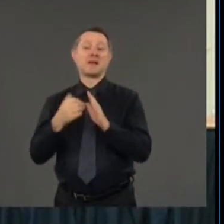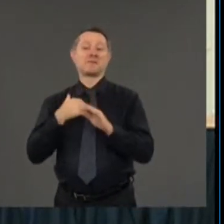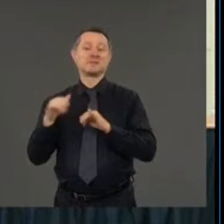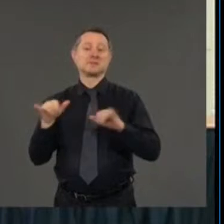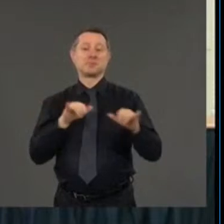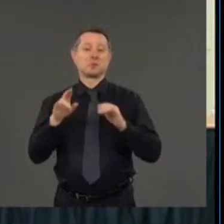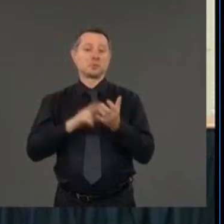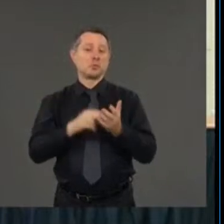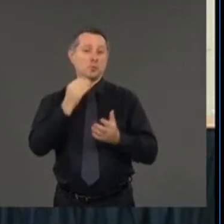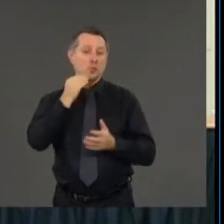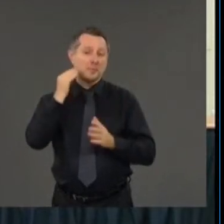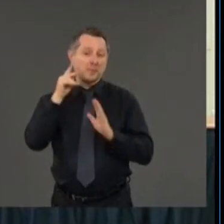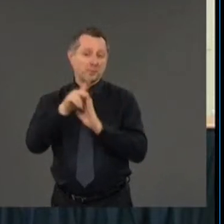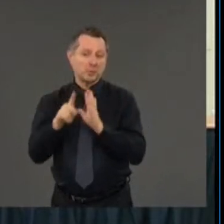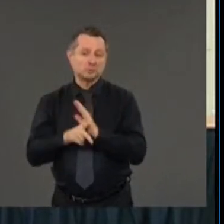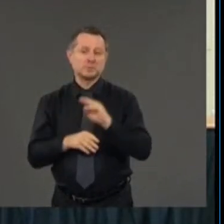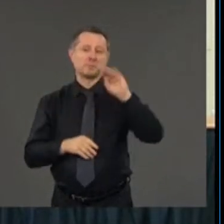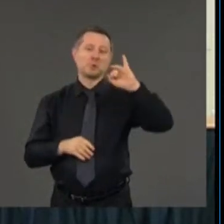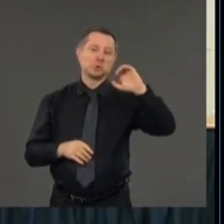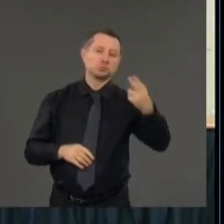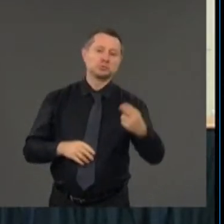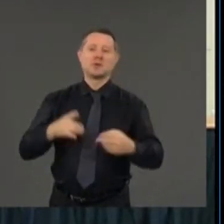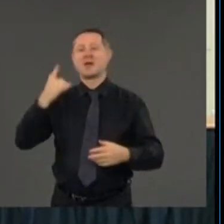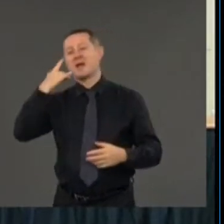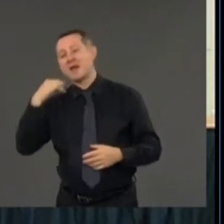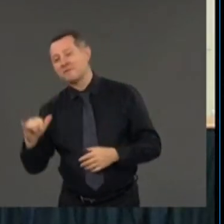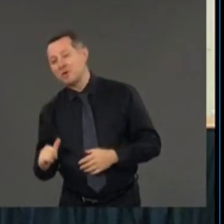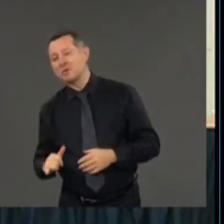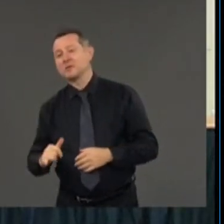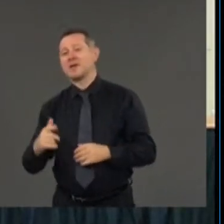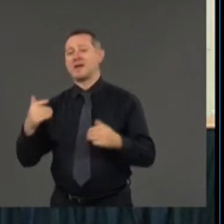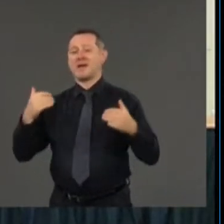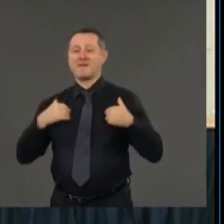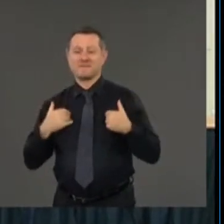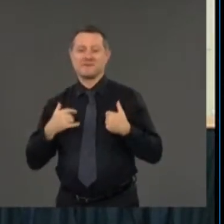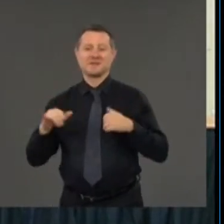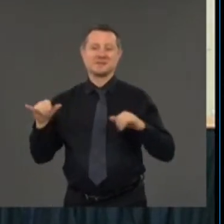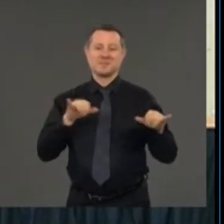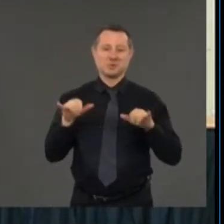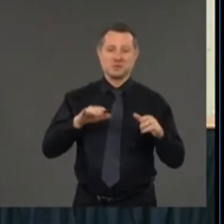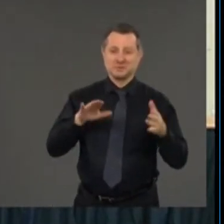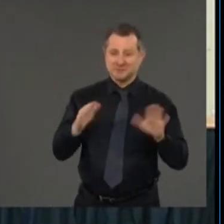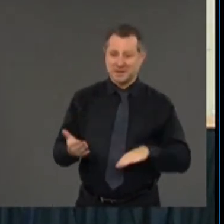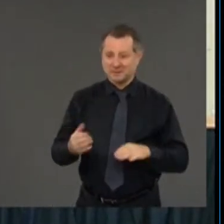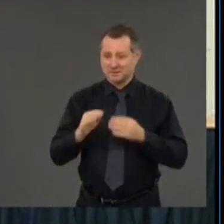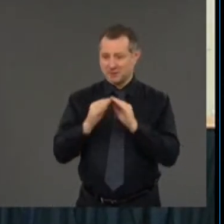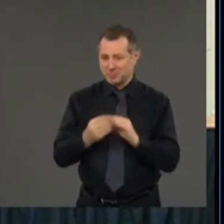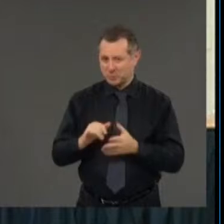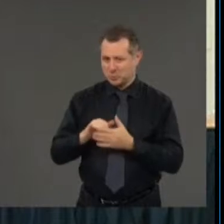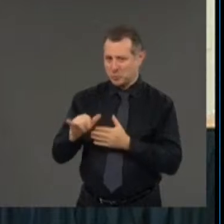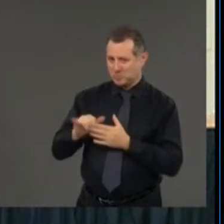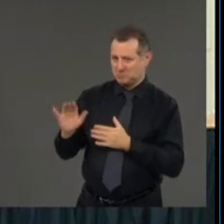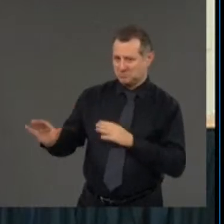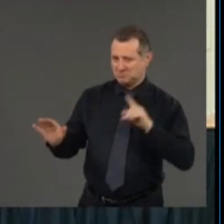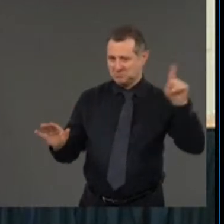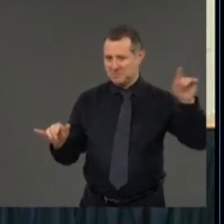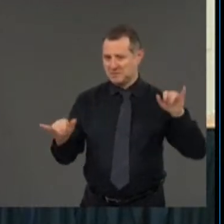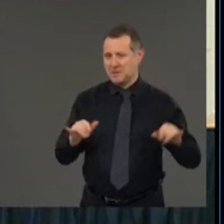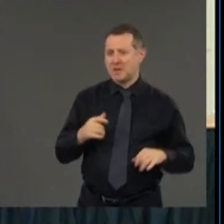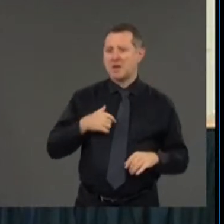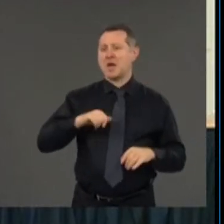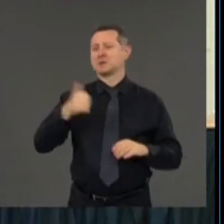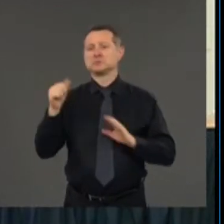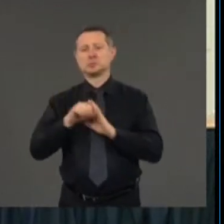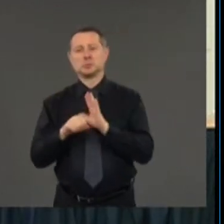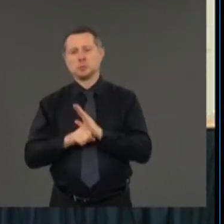like Michigan and California, had very similar death rates to New York compared to states that did not have a policy